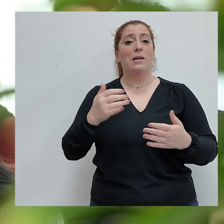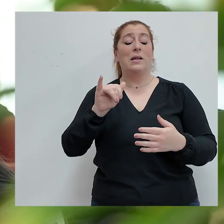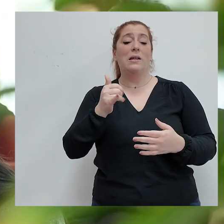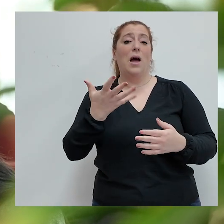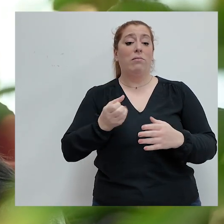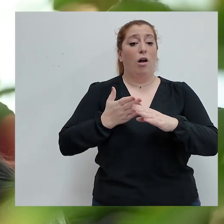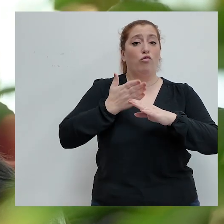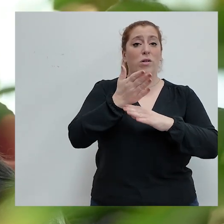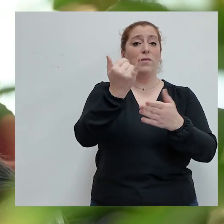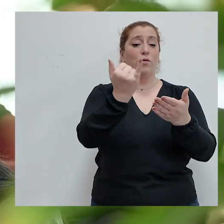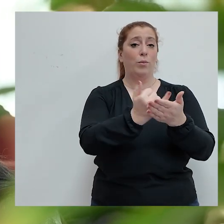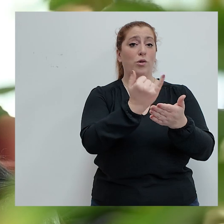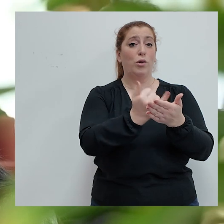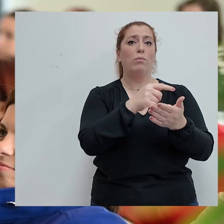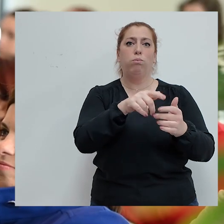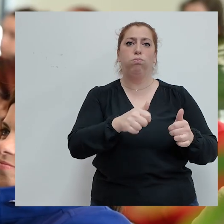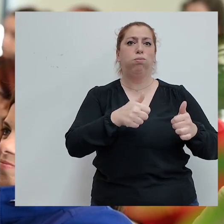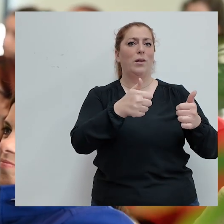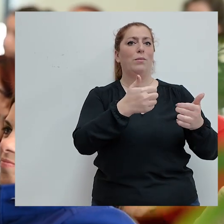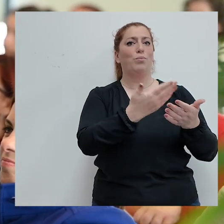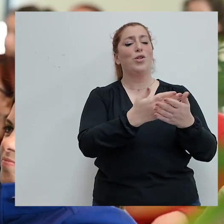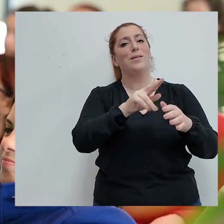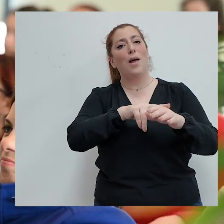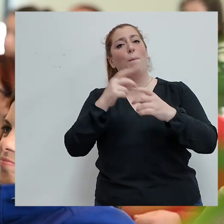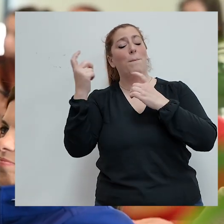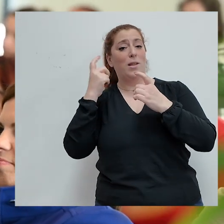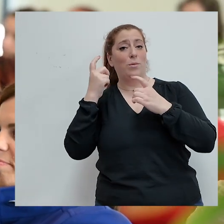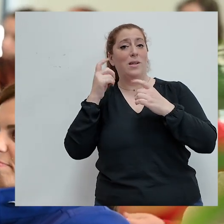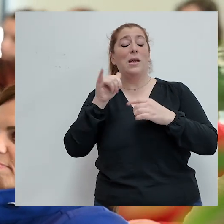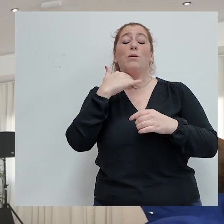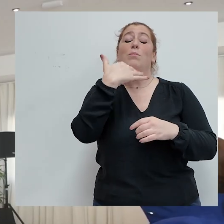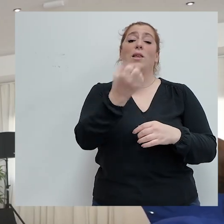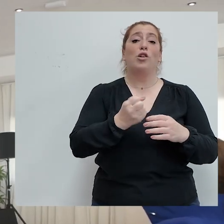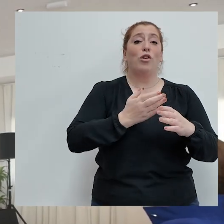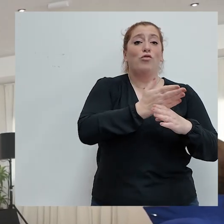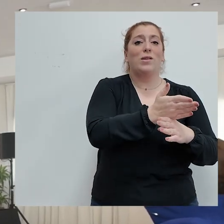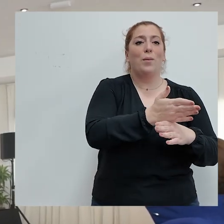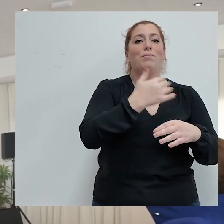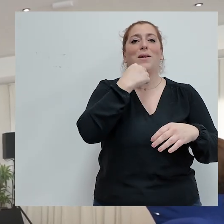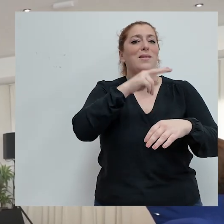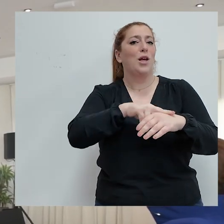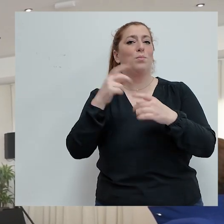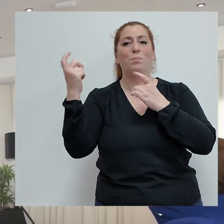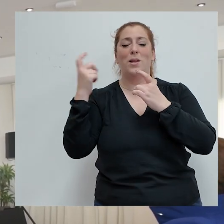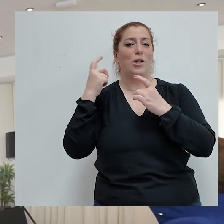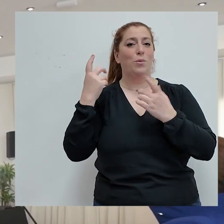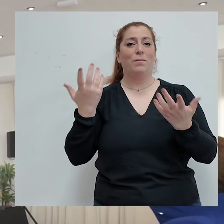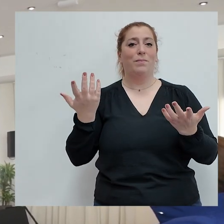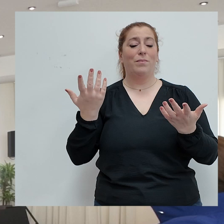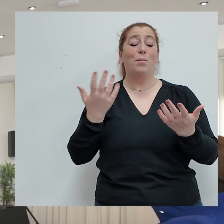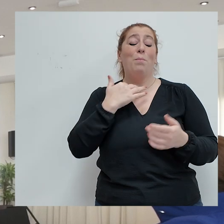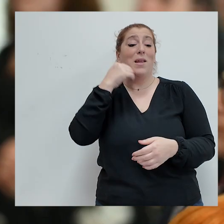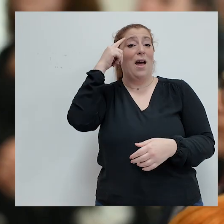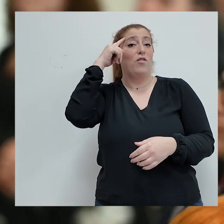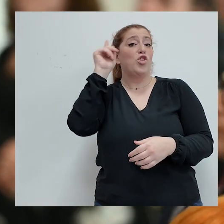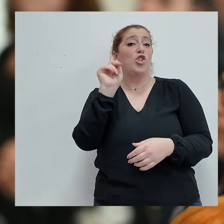to information is crucial for participation, because if you don't have access to the information, you can't